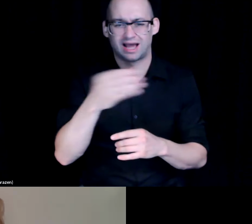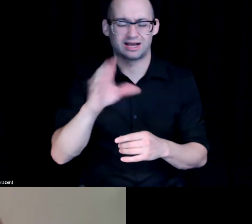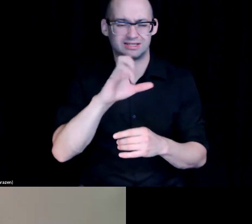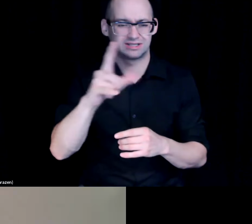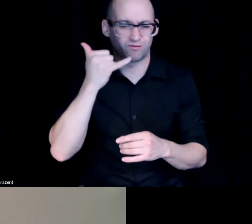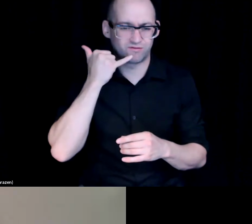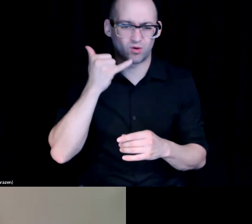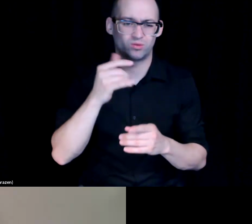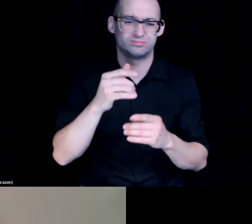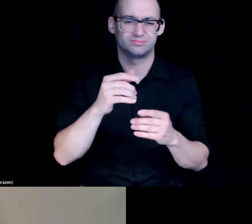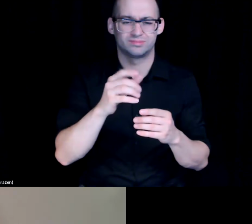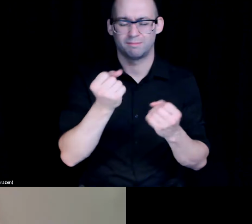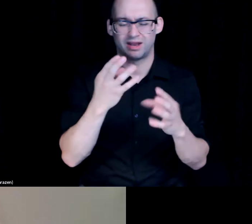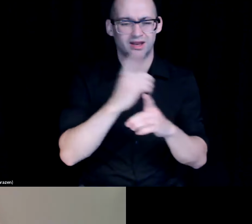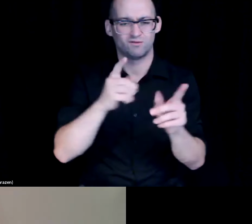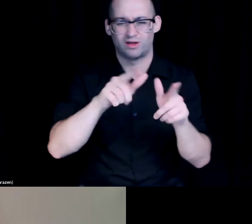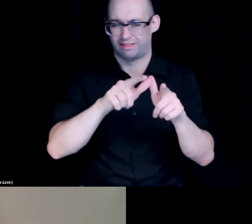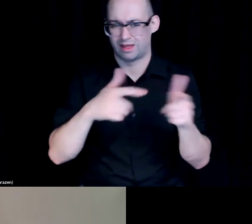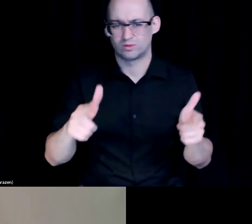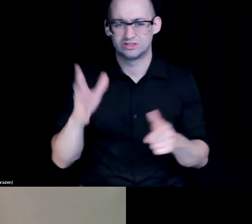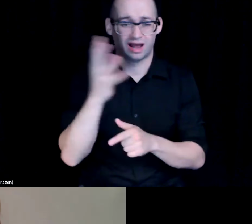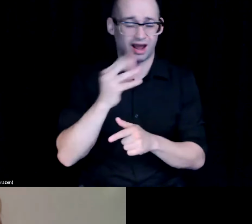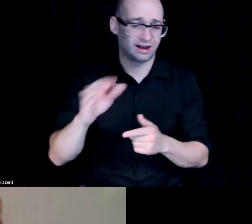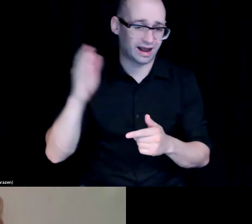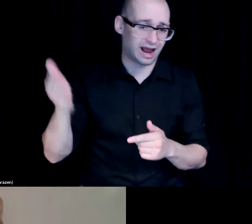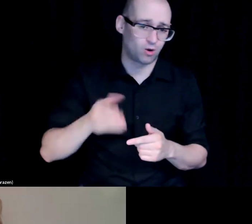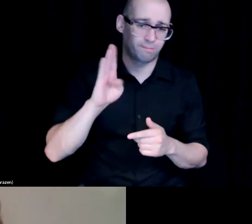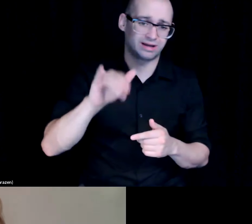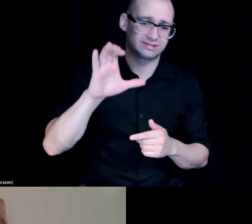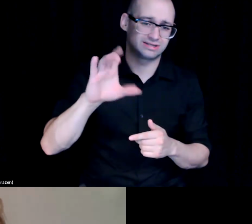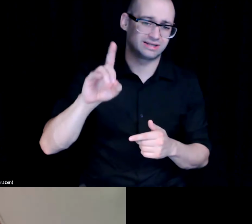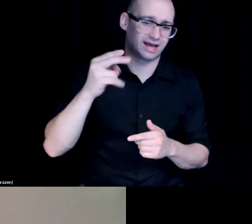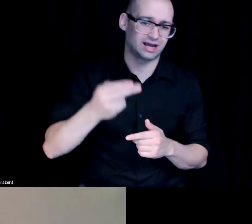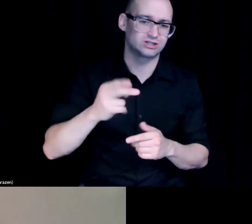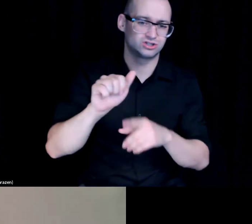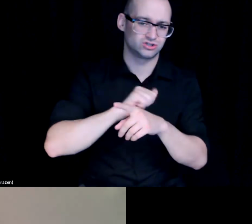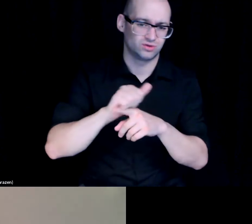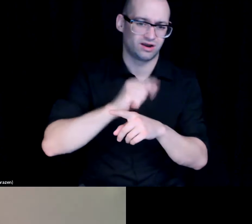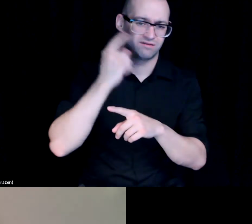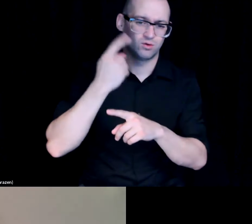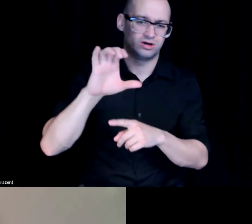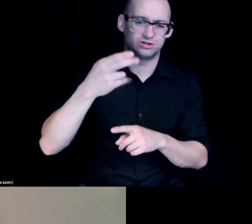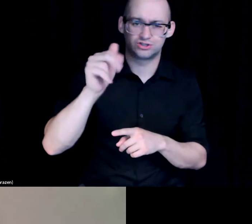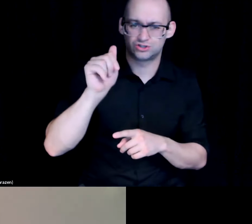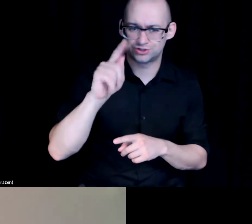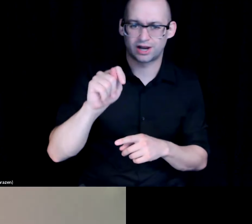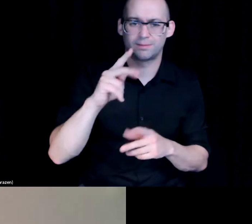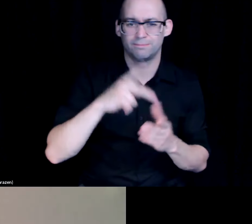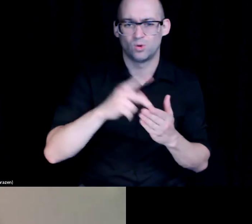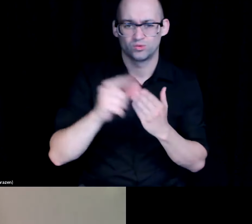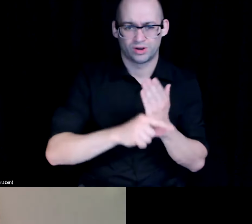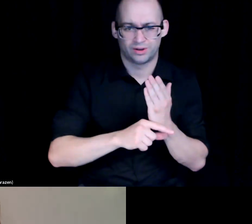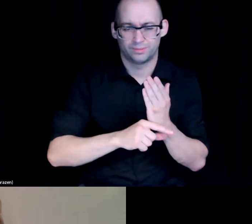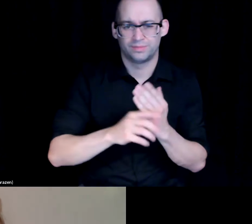speak 7 different languages. We were also hired by CDA to train for their chat program. So 500 older adults were